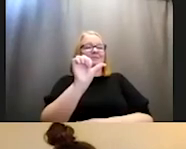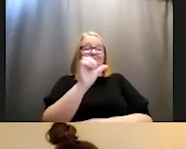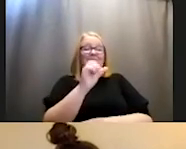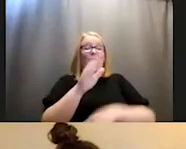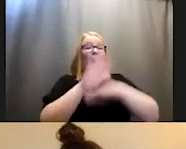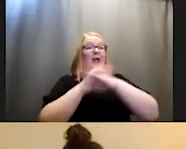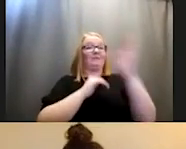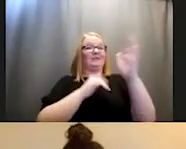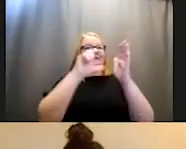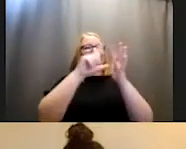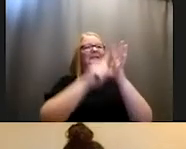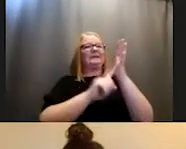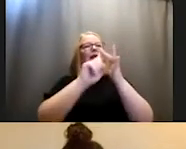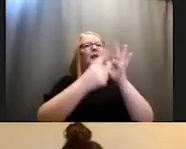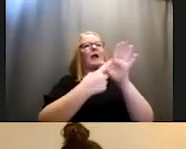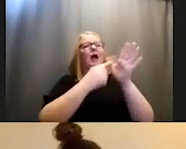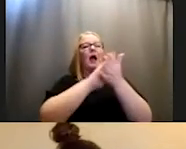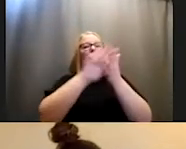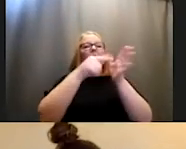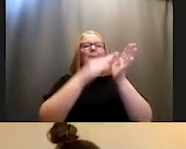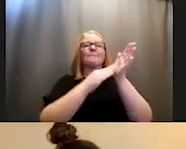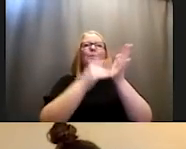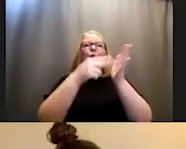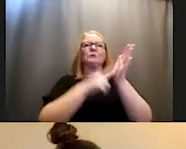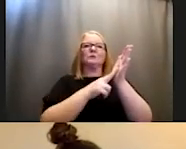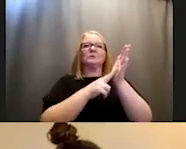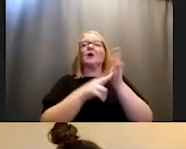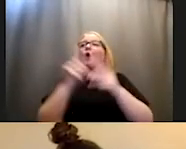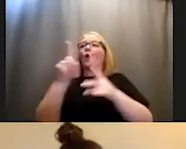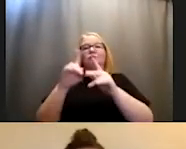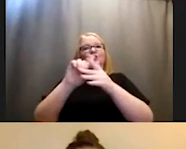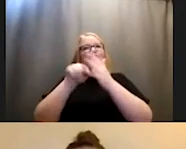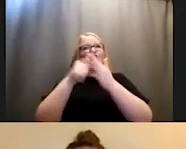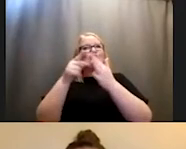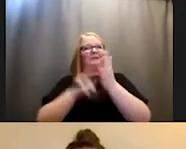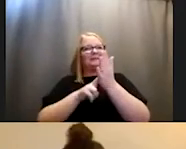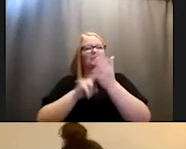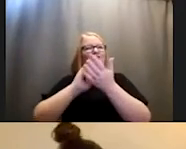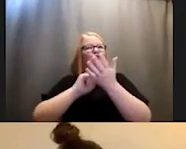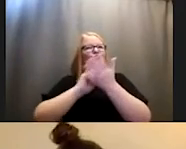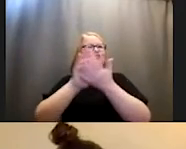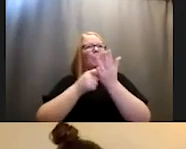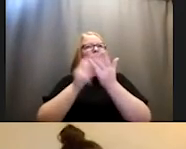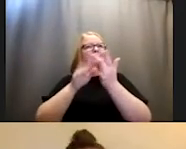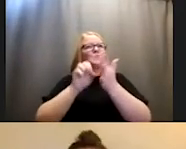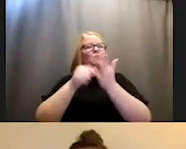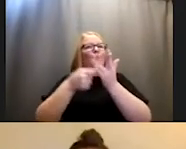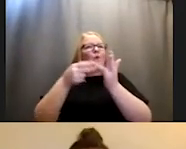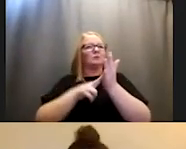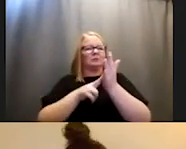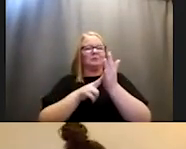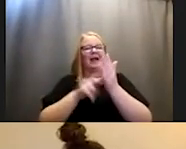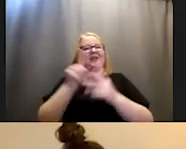left, one of the biggest models of the early 1960s, Jean Shrimpton, who was one of Mary's favourite models, and on the right we've got